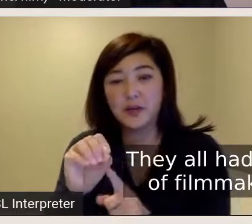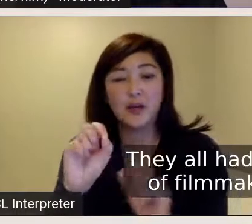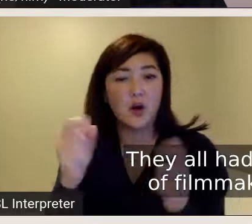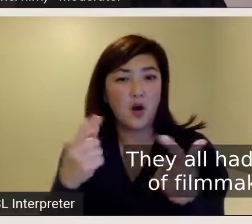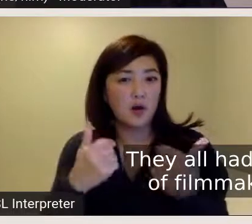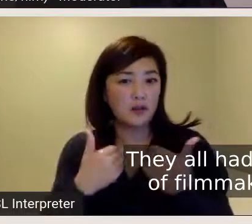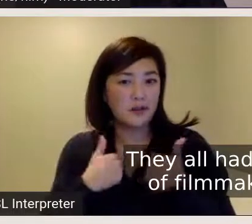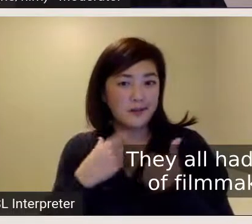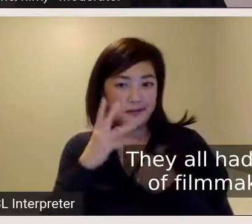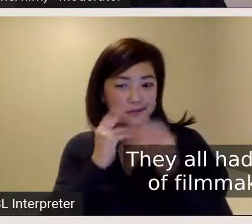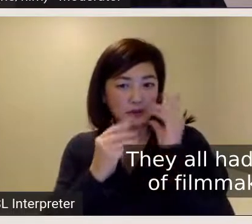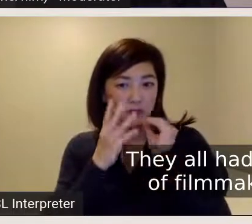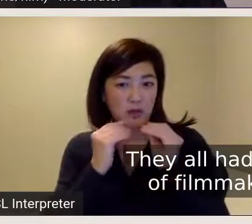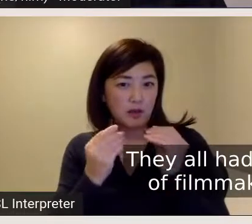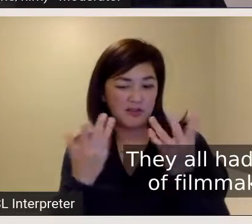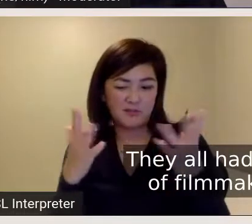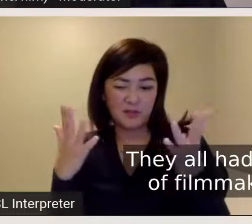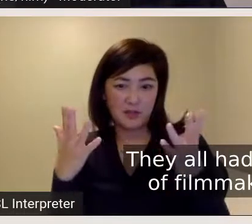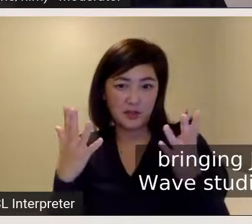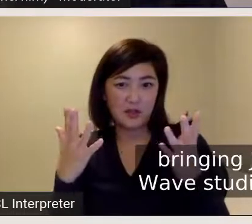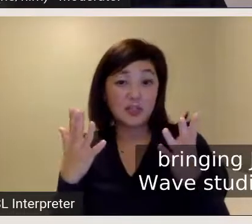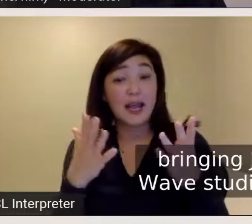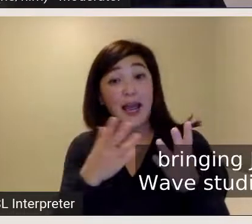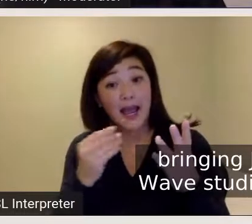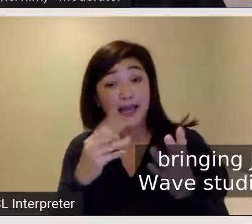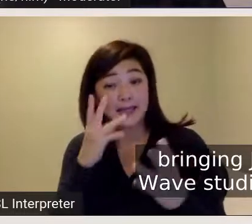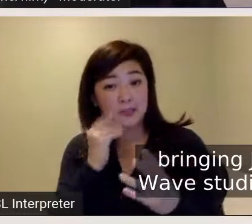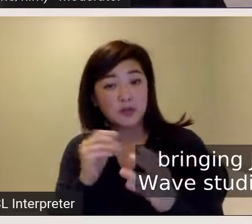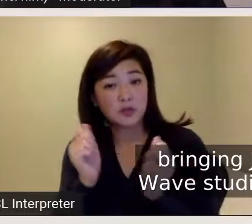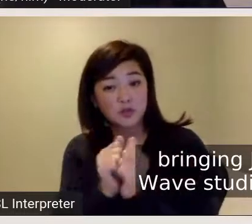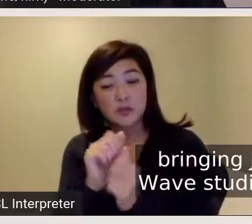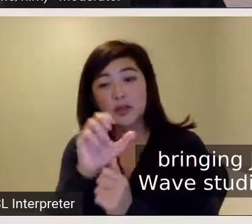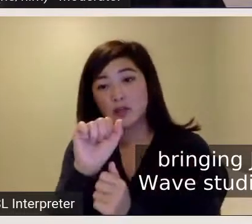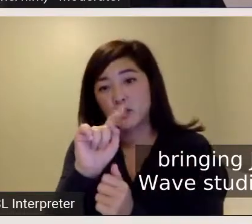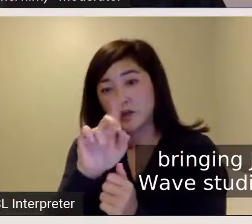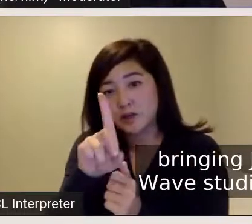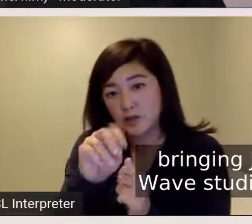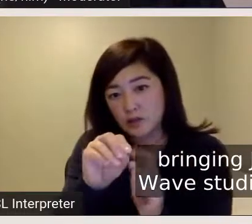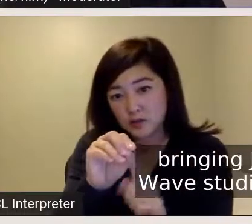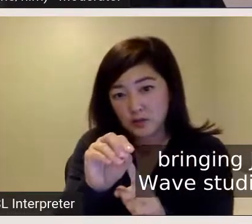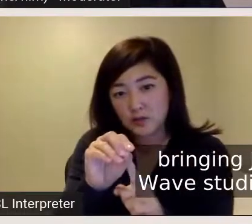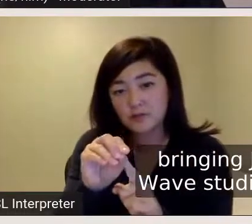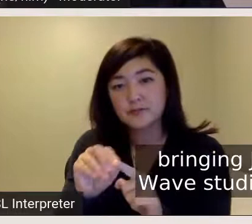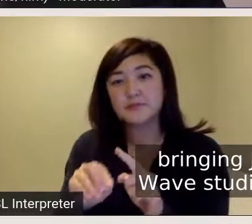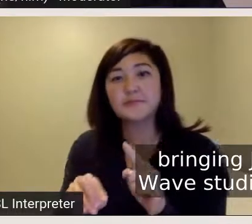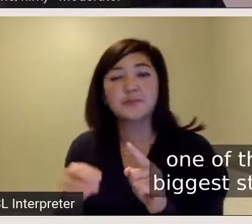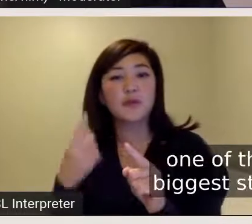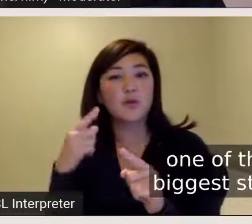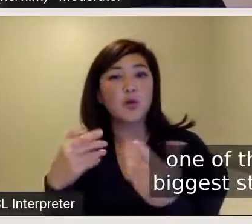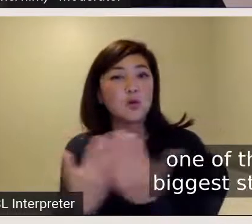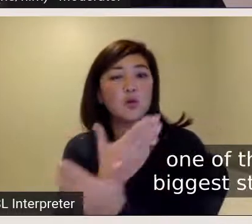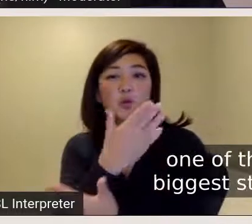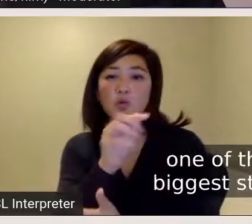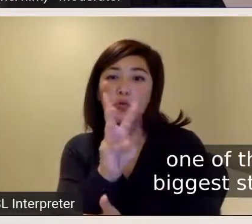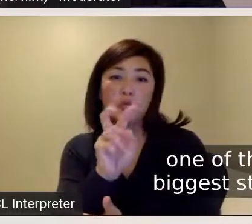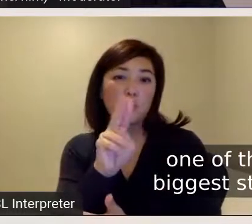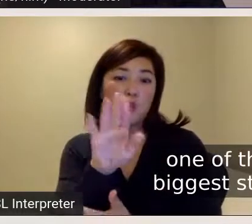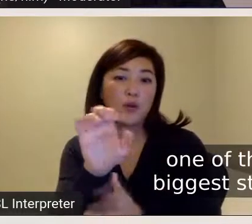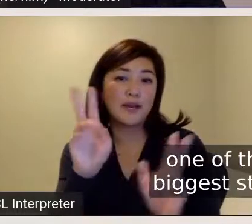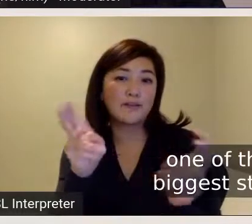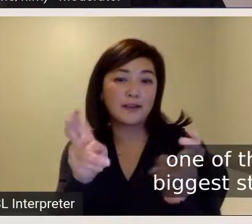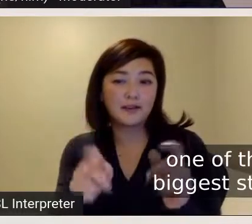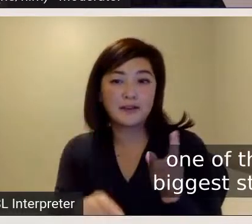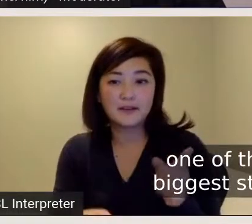the experiences of filmmaking at studios when Japanese New Wave started at Shochiku, one of the oldest